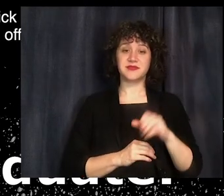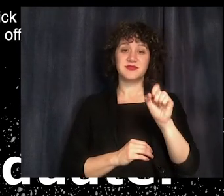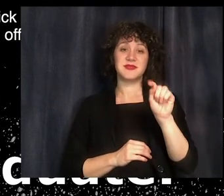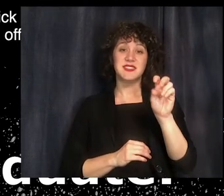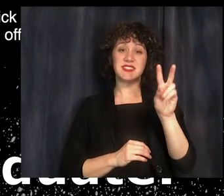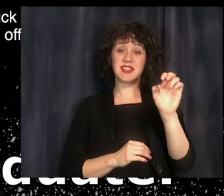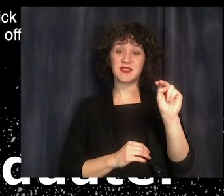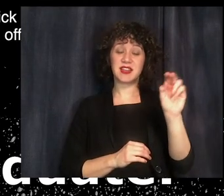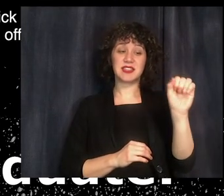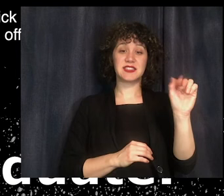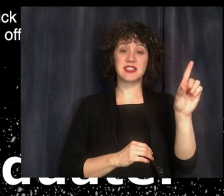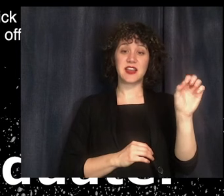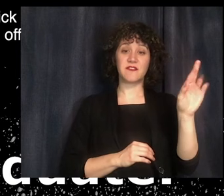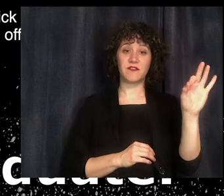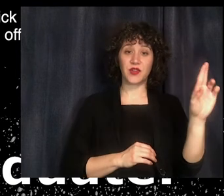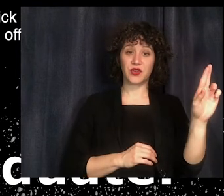Stephen Sandiford,